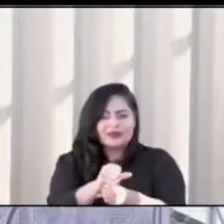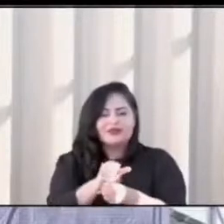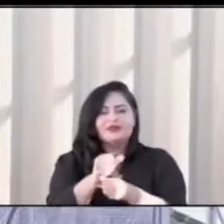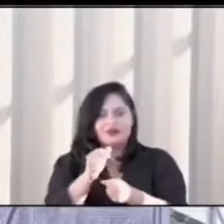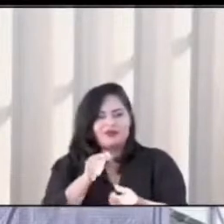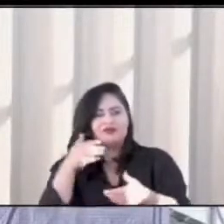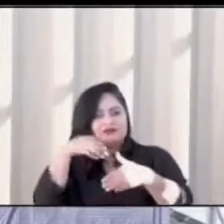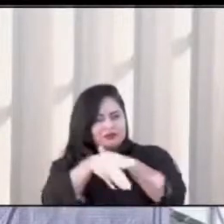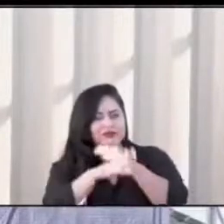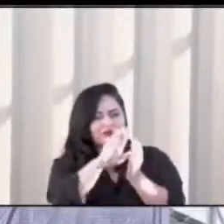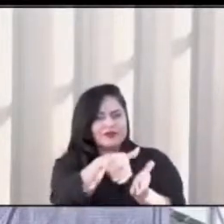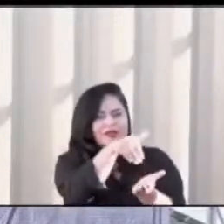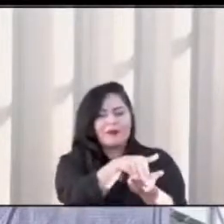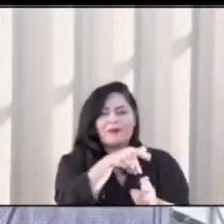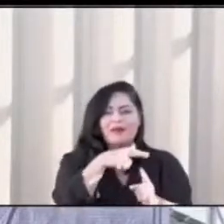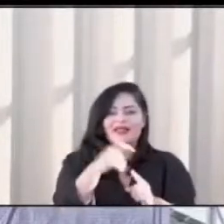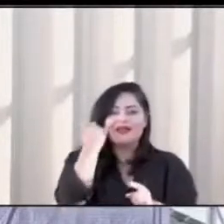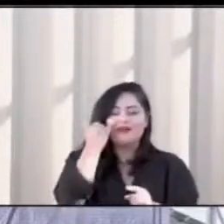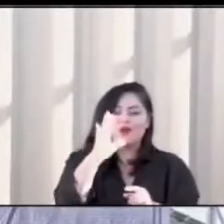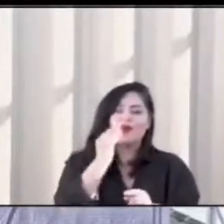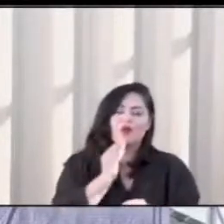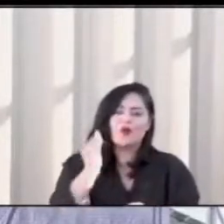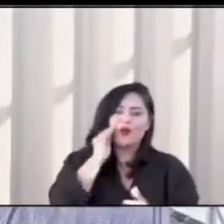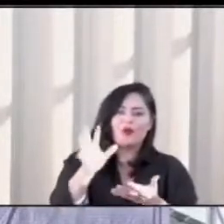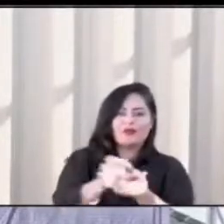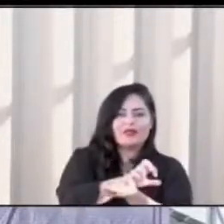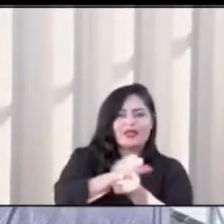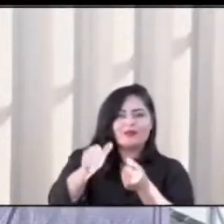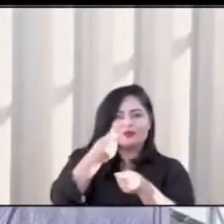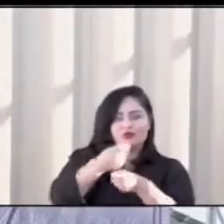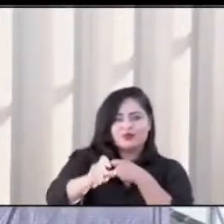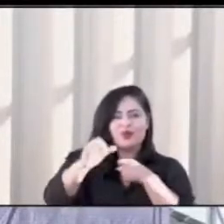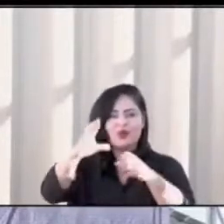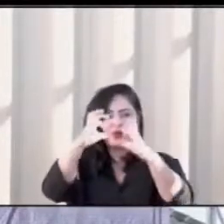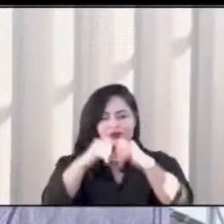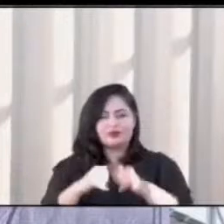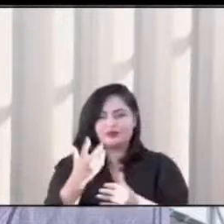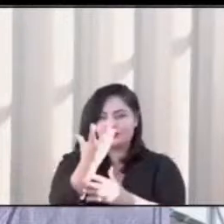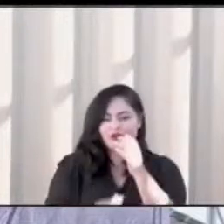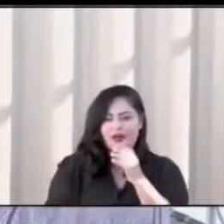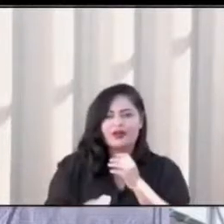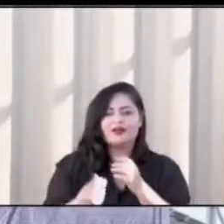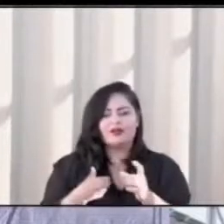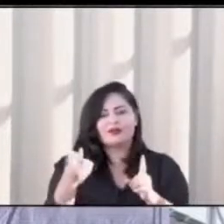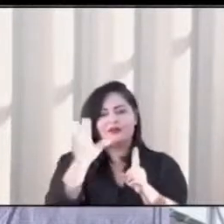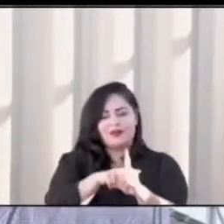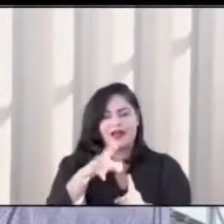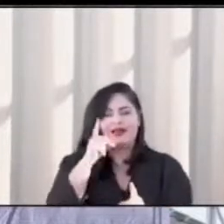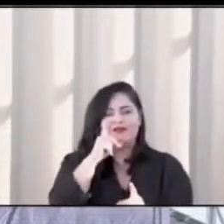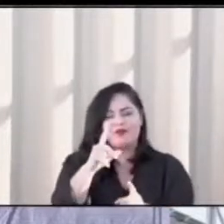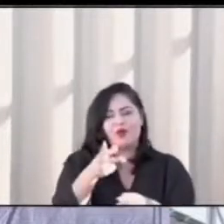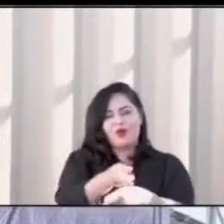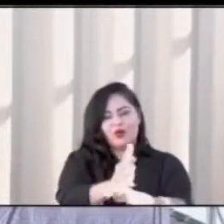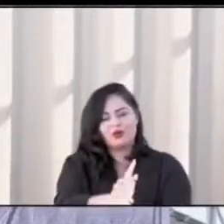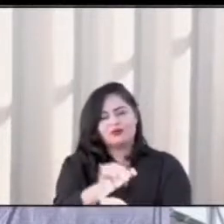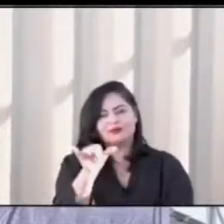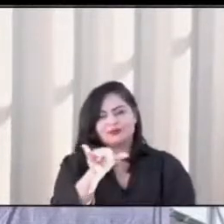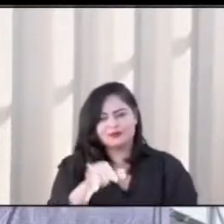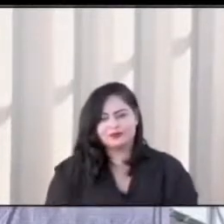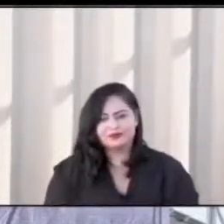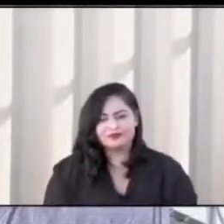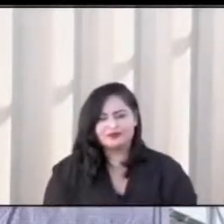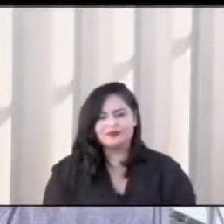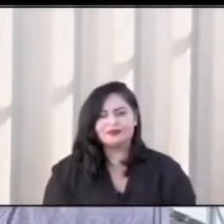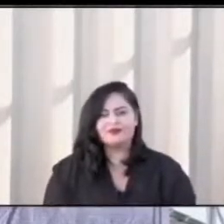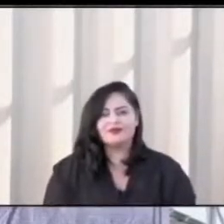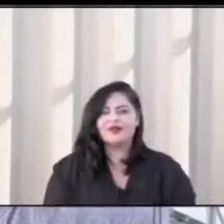who have experienced loss or damage to their homes or businesses with such tasks as applying for disaster relief loans. It also